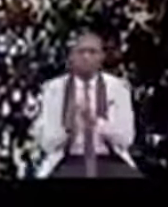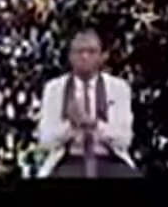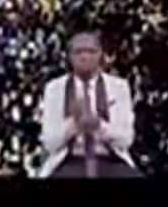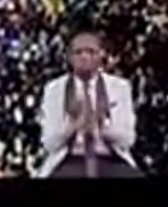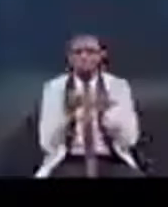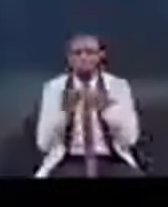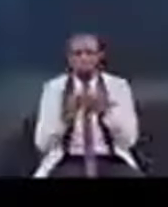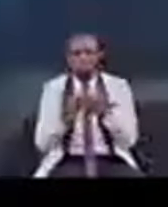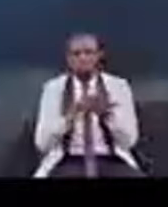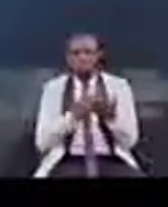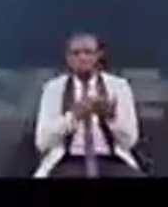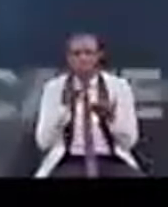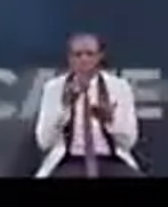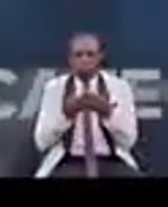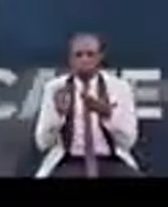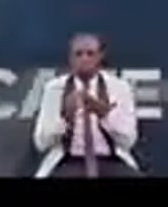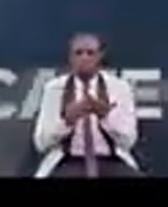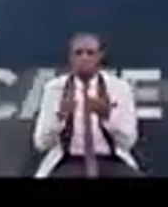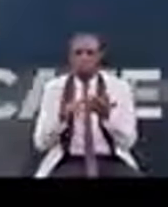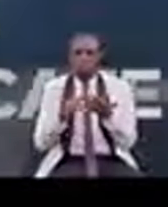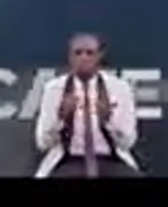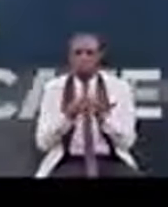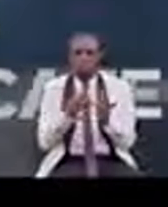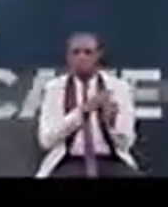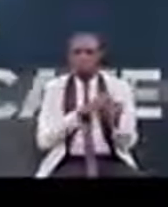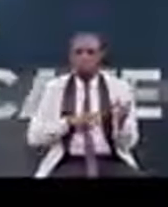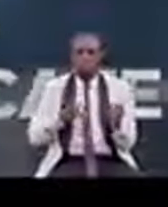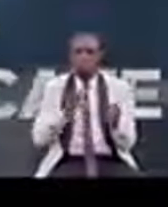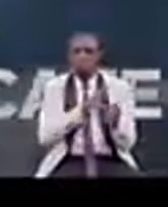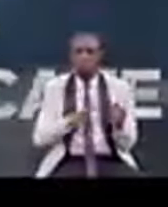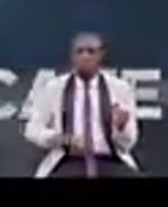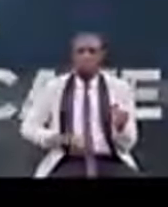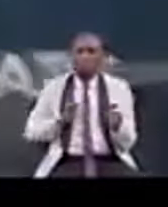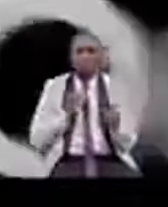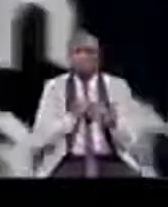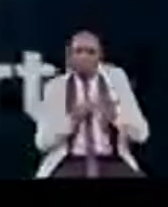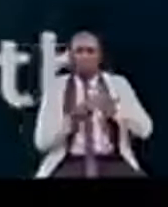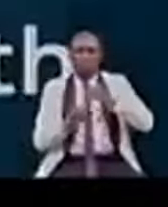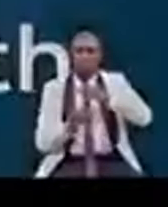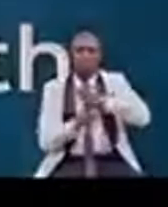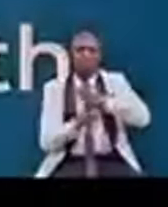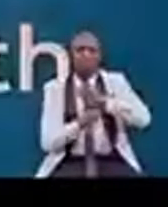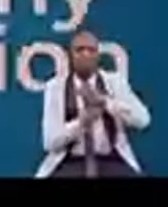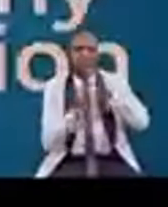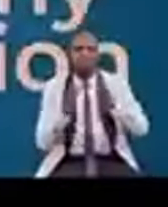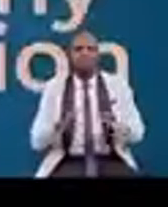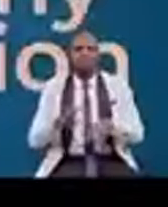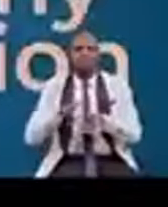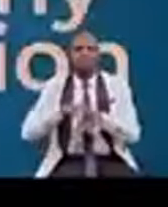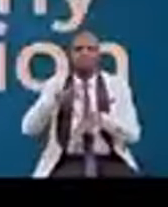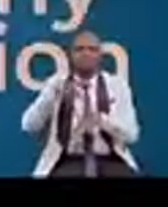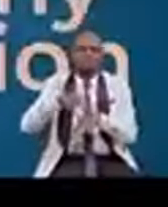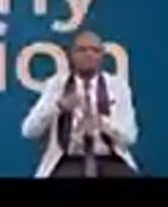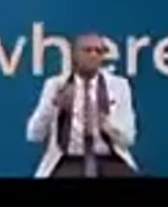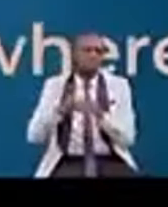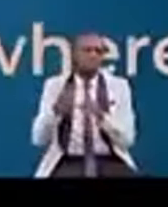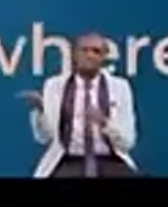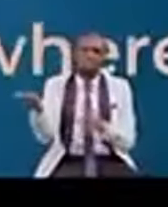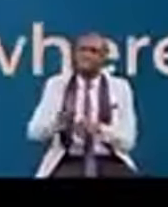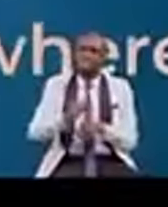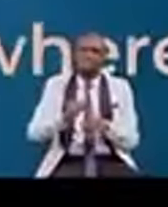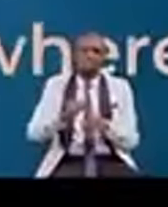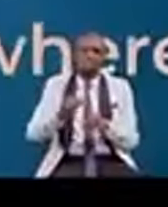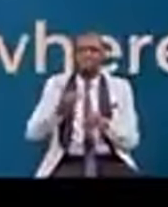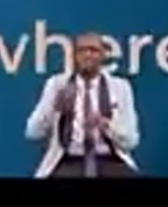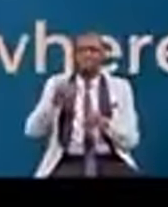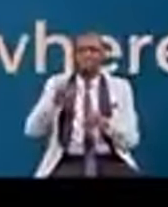Spirit. They have the witness of the Spirit, and they make sure that that is intact every time. The